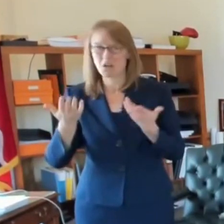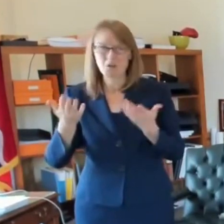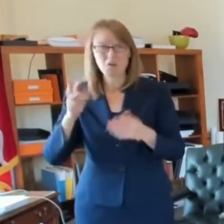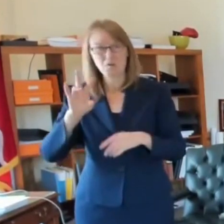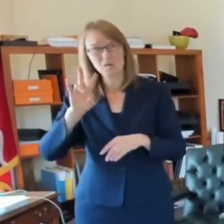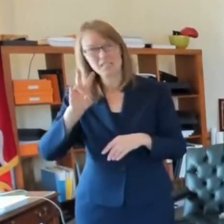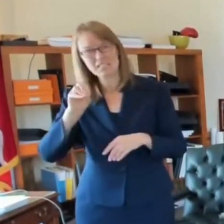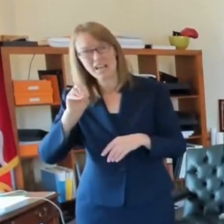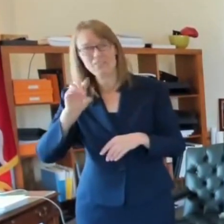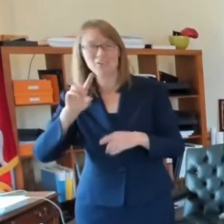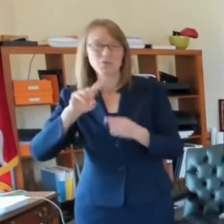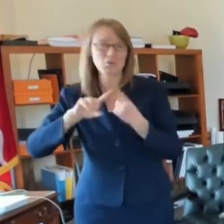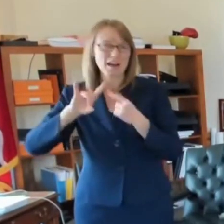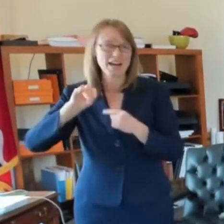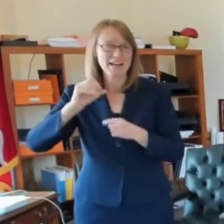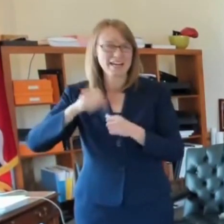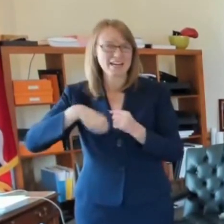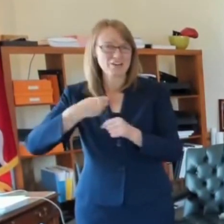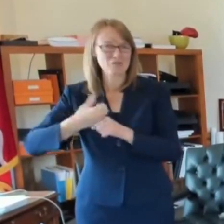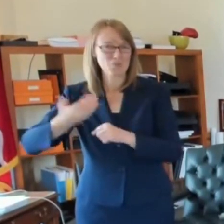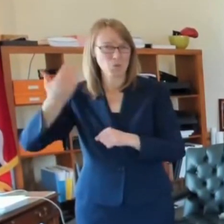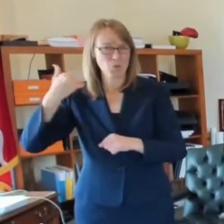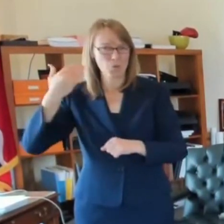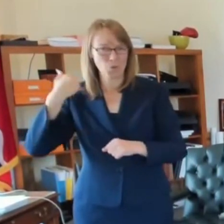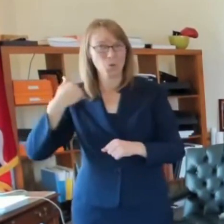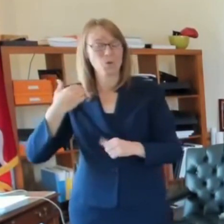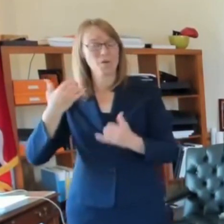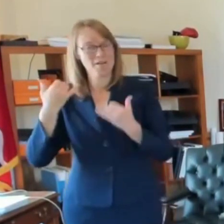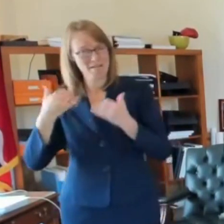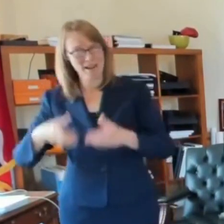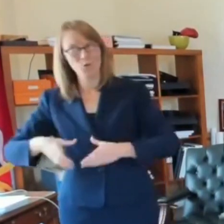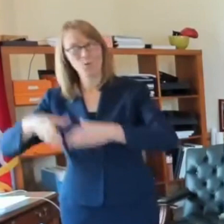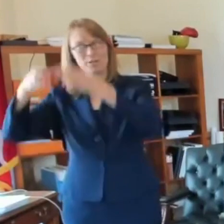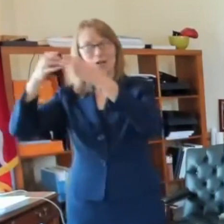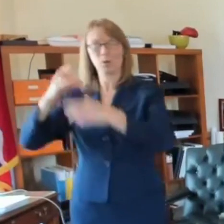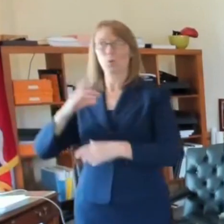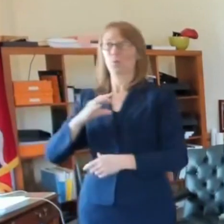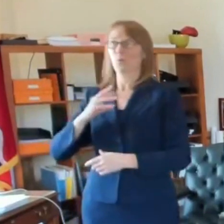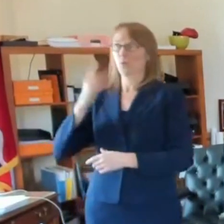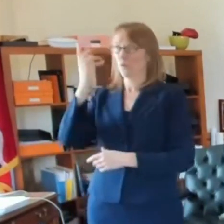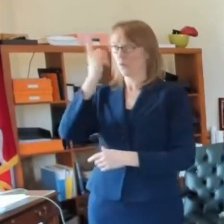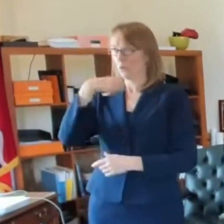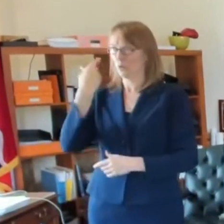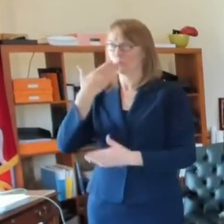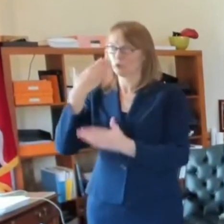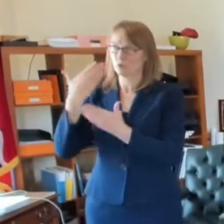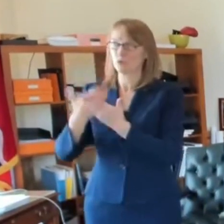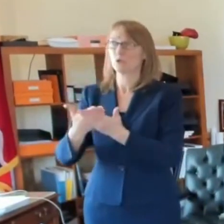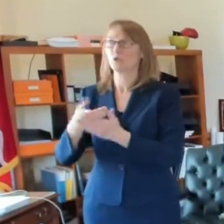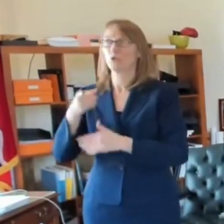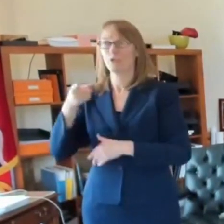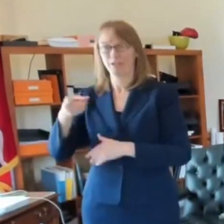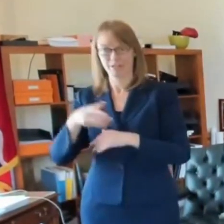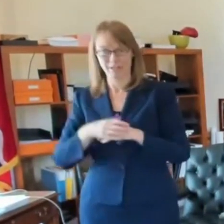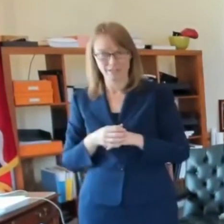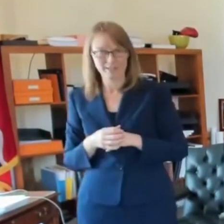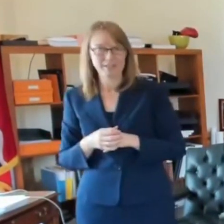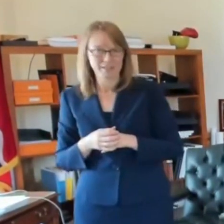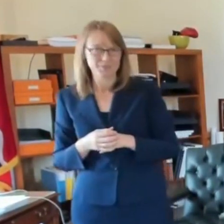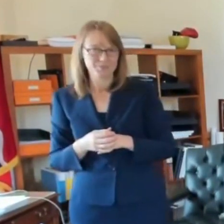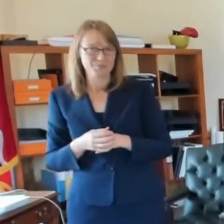And so it looks much better. So in addition to painting the Grand Water Tower, which of